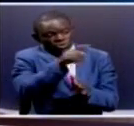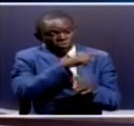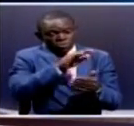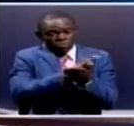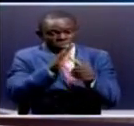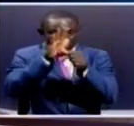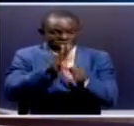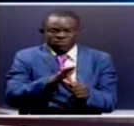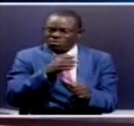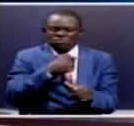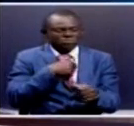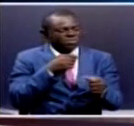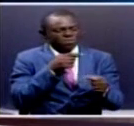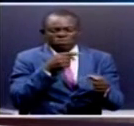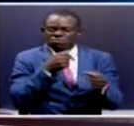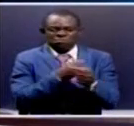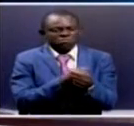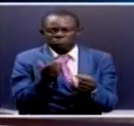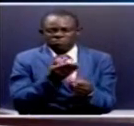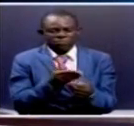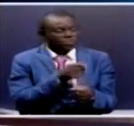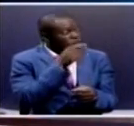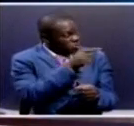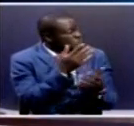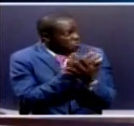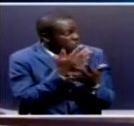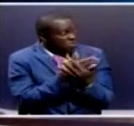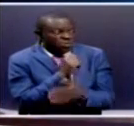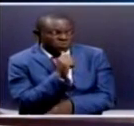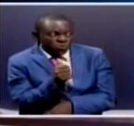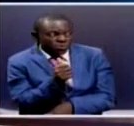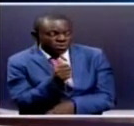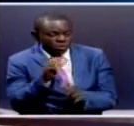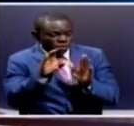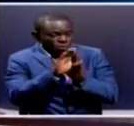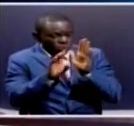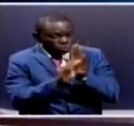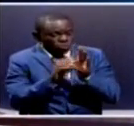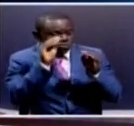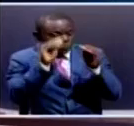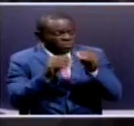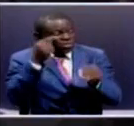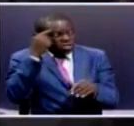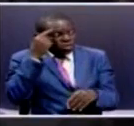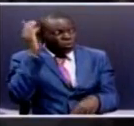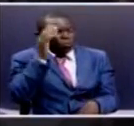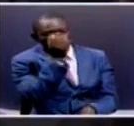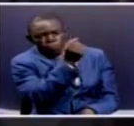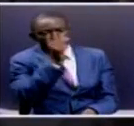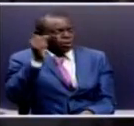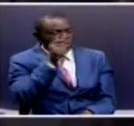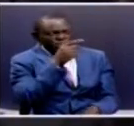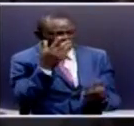government? No. Sitting in the opposition, you do not share this fear? No. I want to build a case. I want to make my